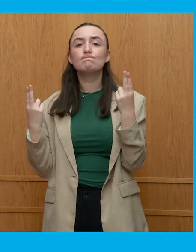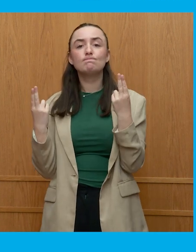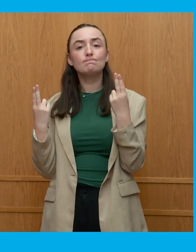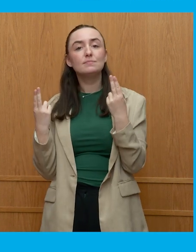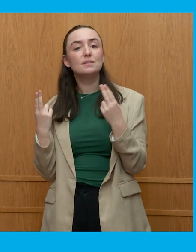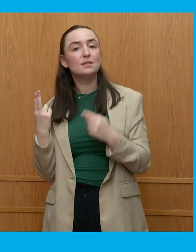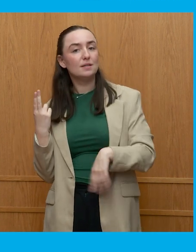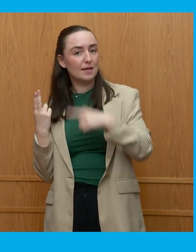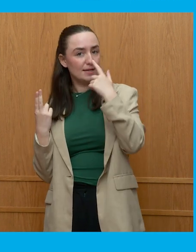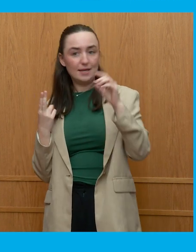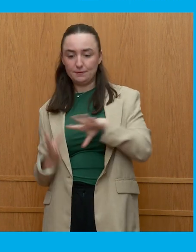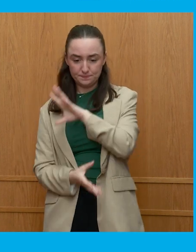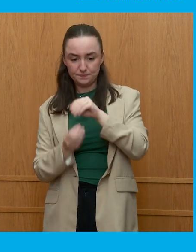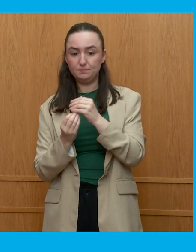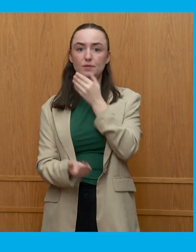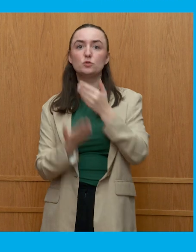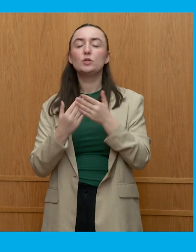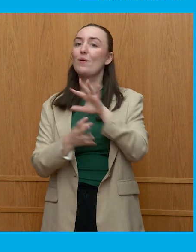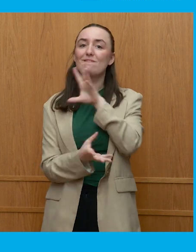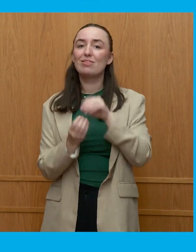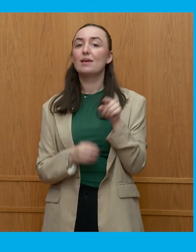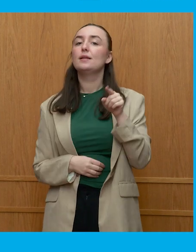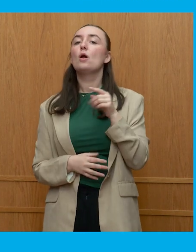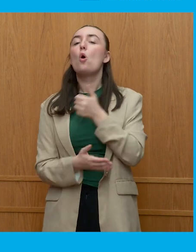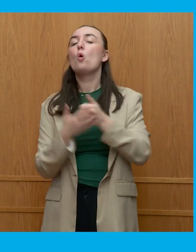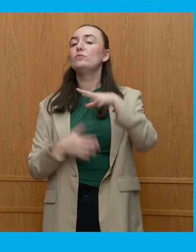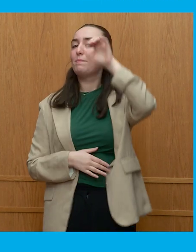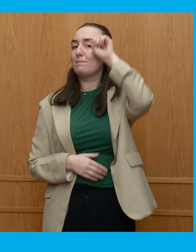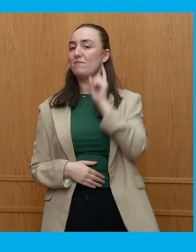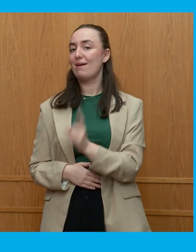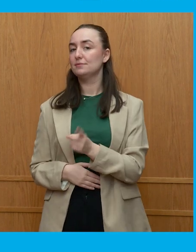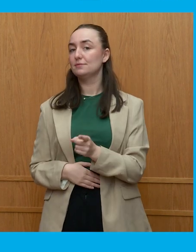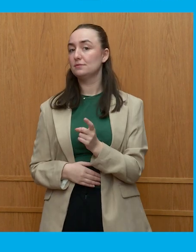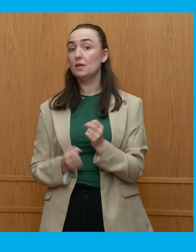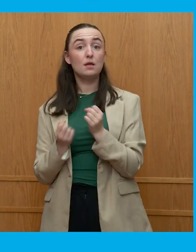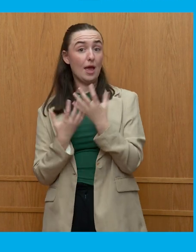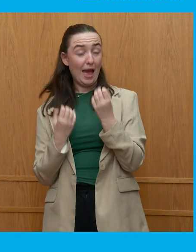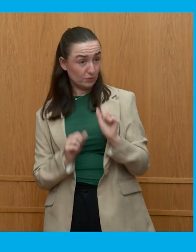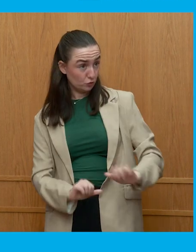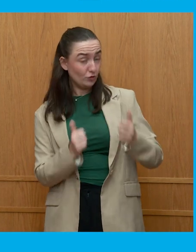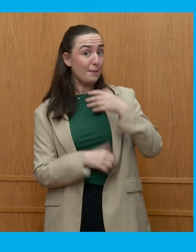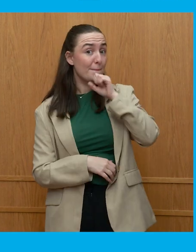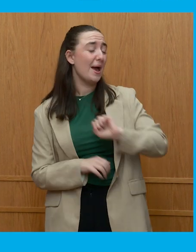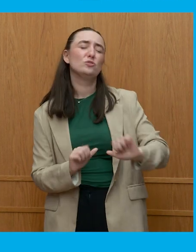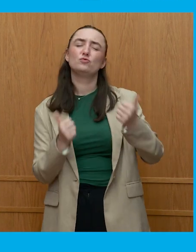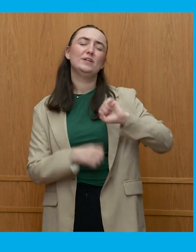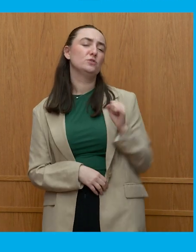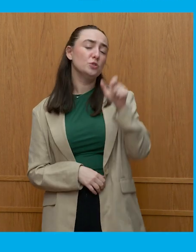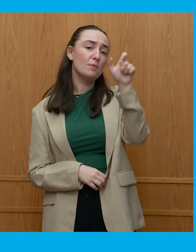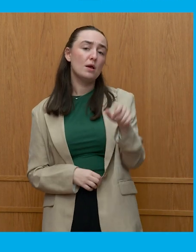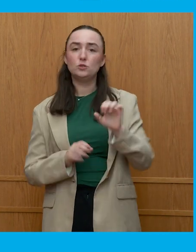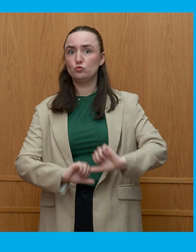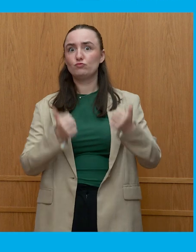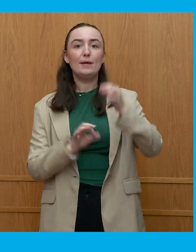it together and to make it happen. And for that, he should always be remembered for lots of other reasons. Donald was a great man, a great Scot, a great politician, great